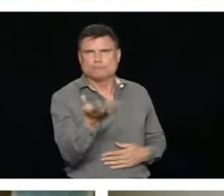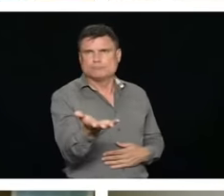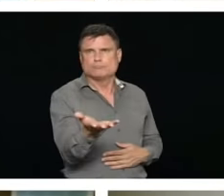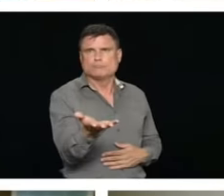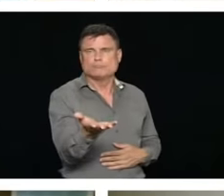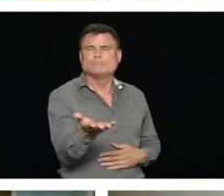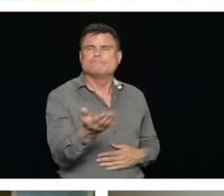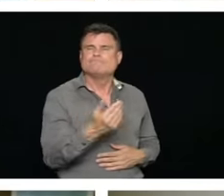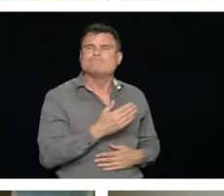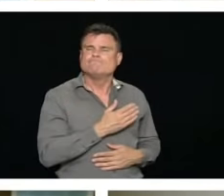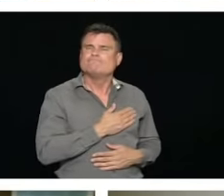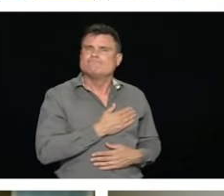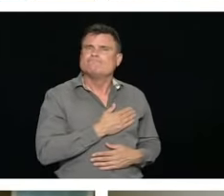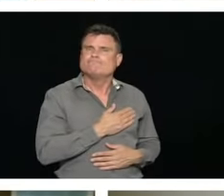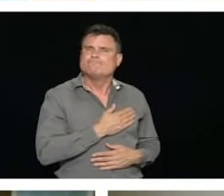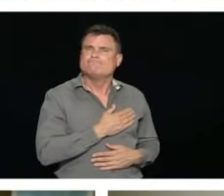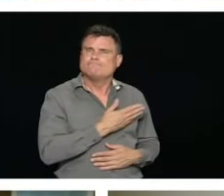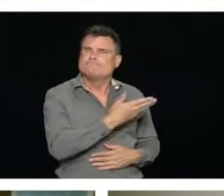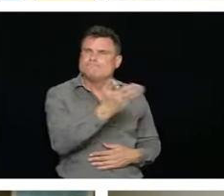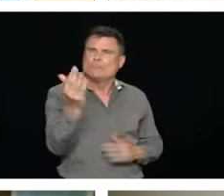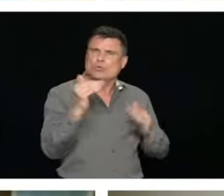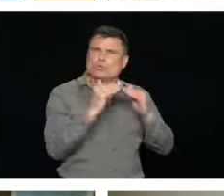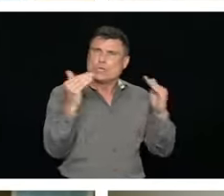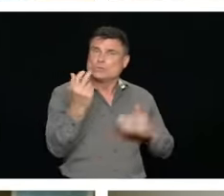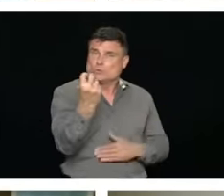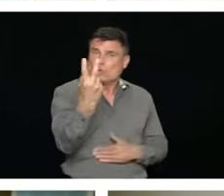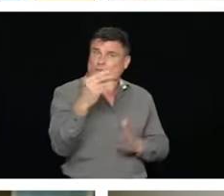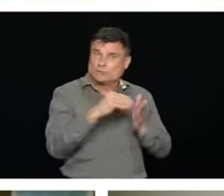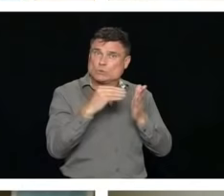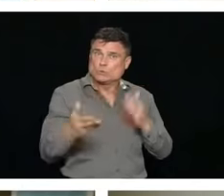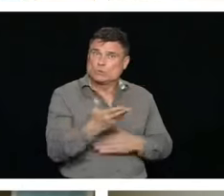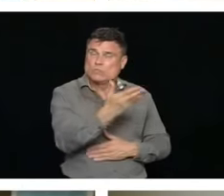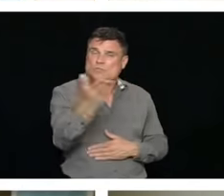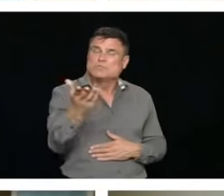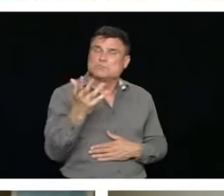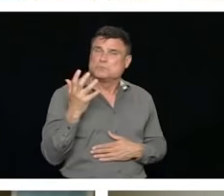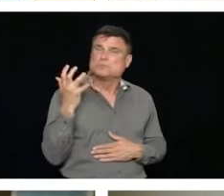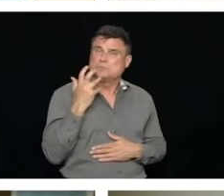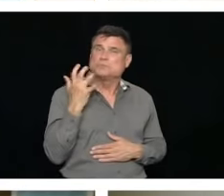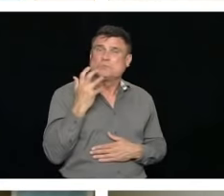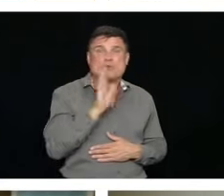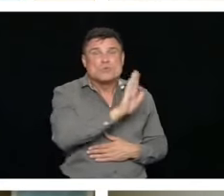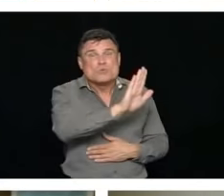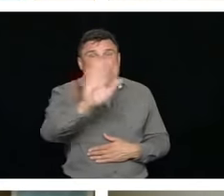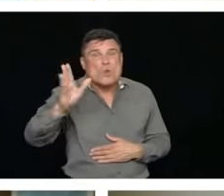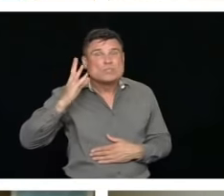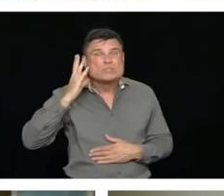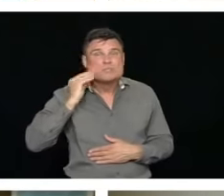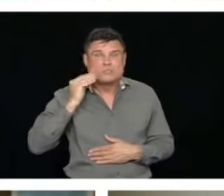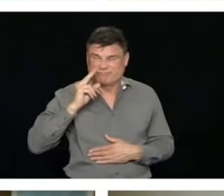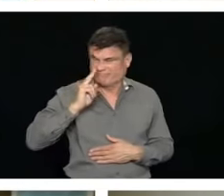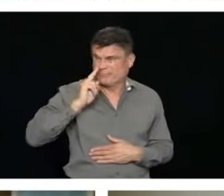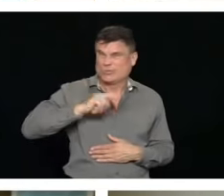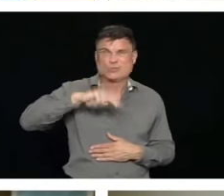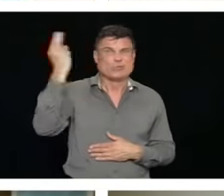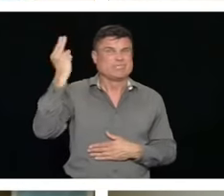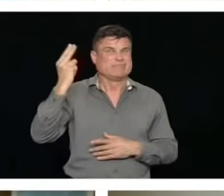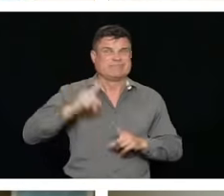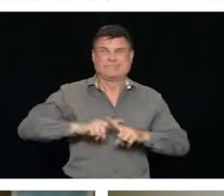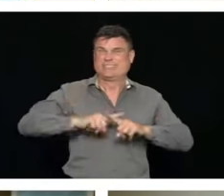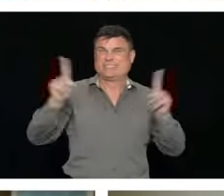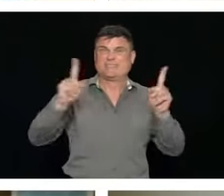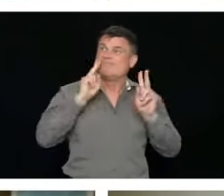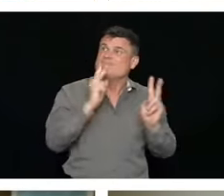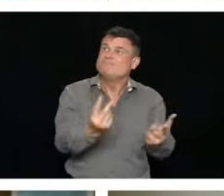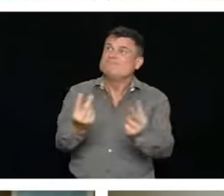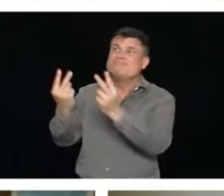think, we haven't been in this situation for 100 years. There's literally, you know, no one around who can remember what it was like to graduate from high school